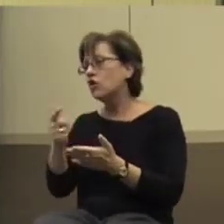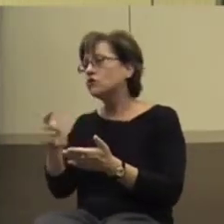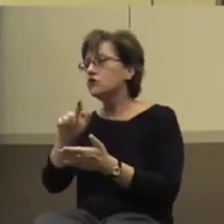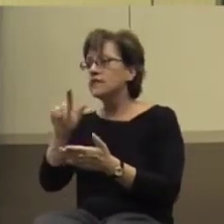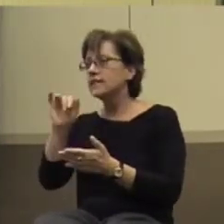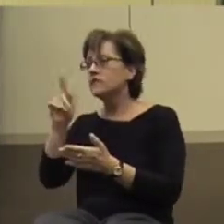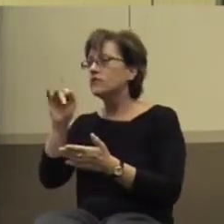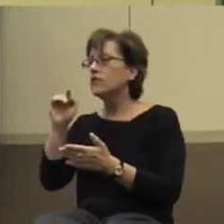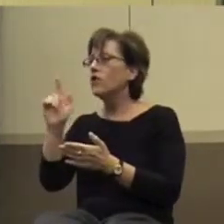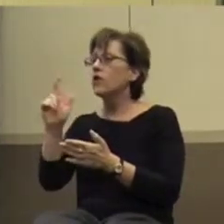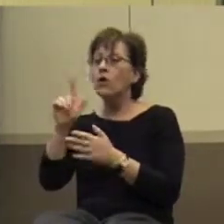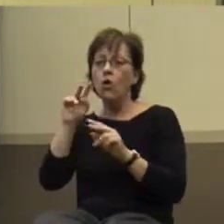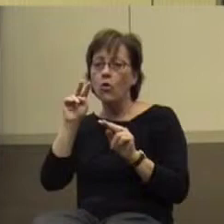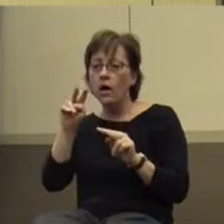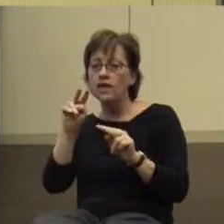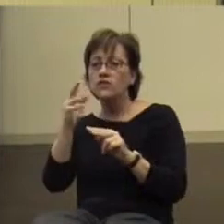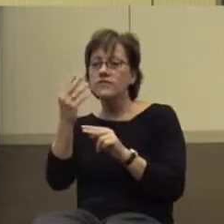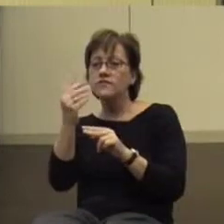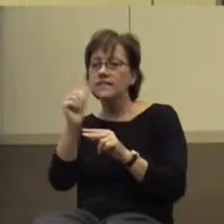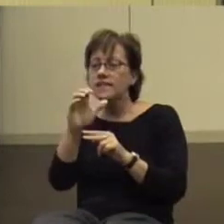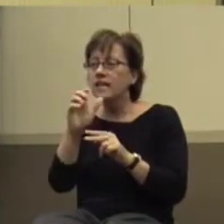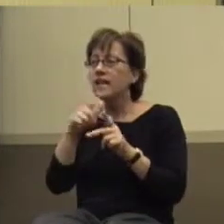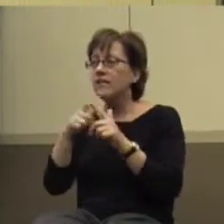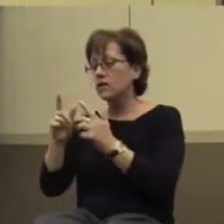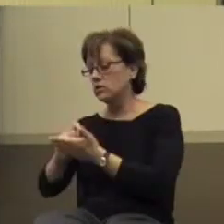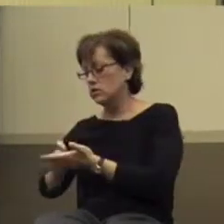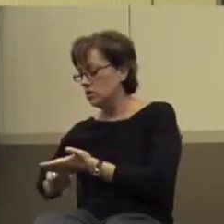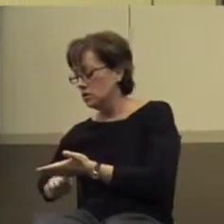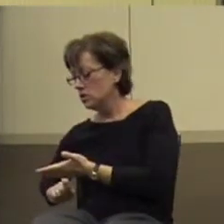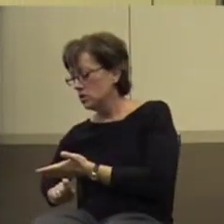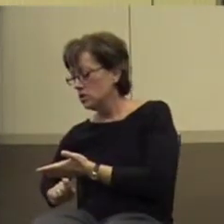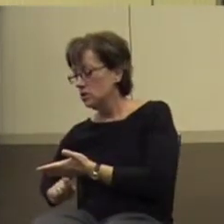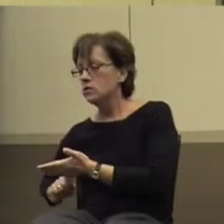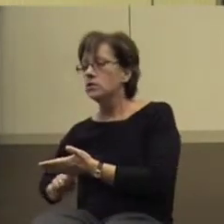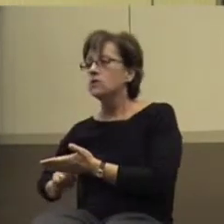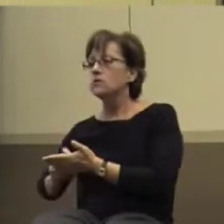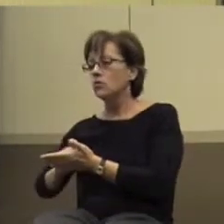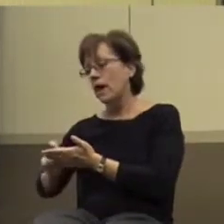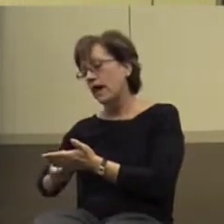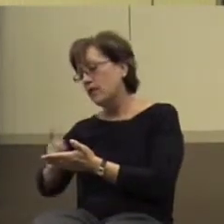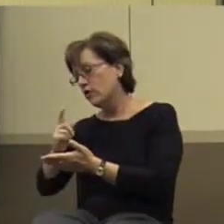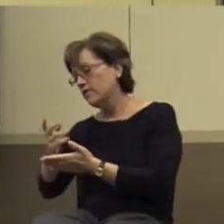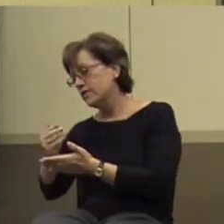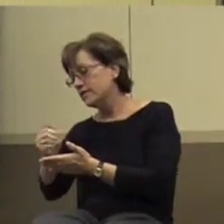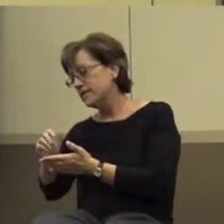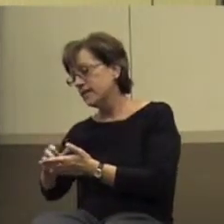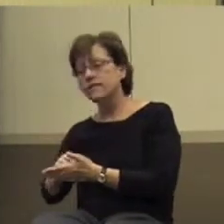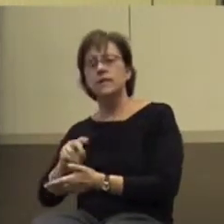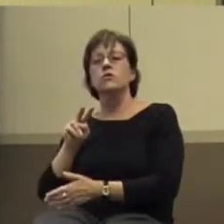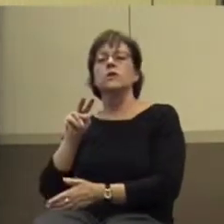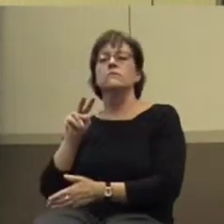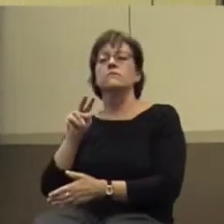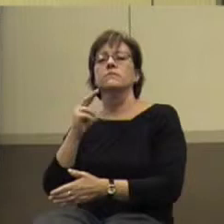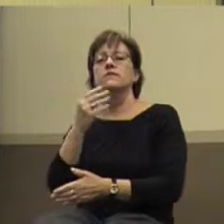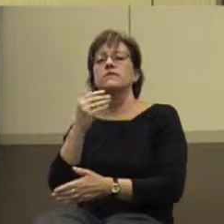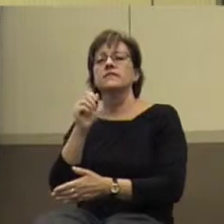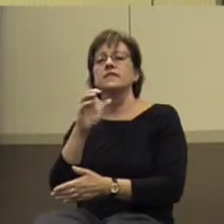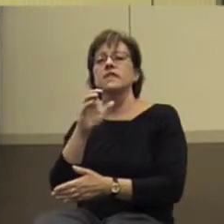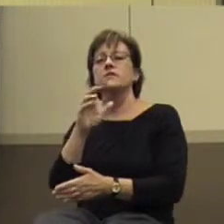you can write stuff for 15 seconds and then back up at 30 seconds and then write more for 15 seconds.